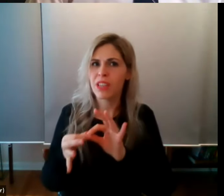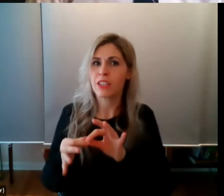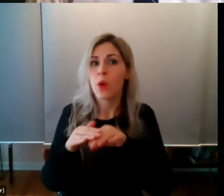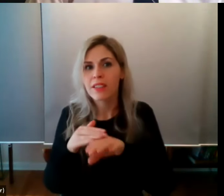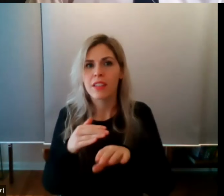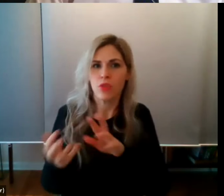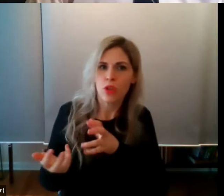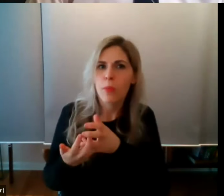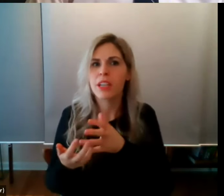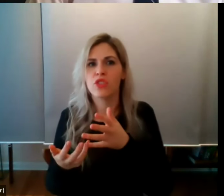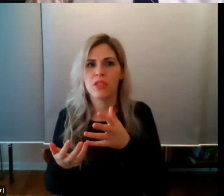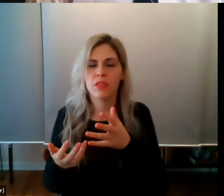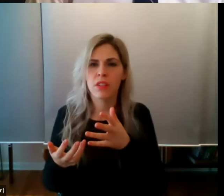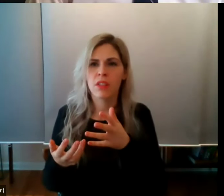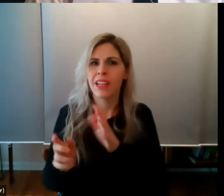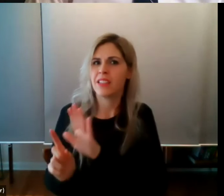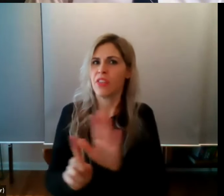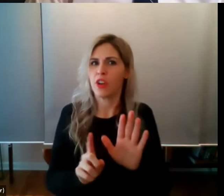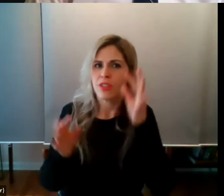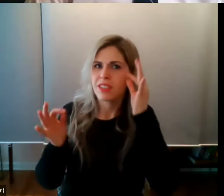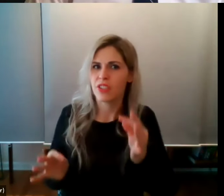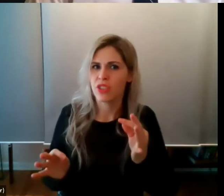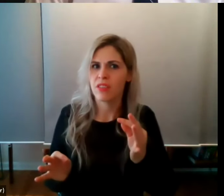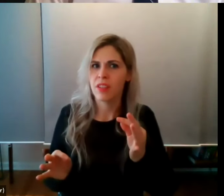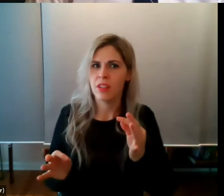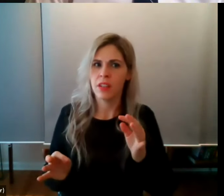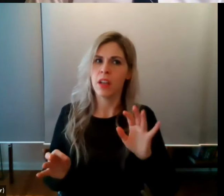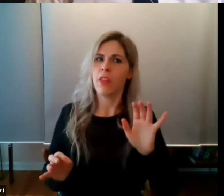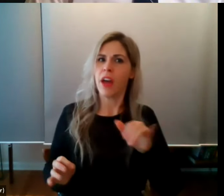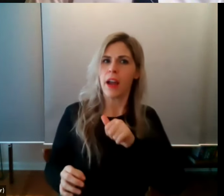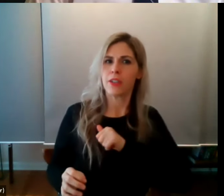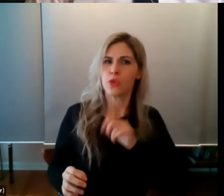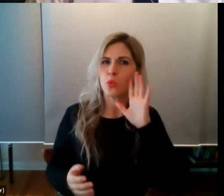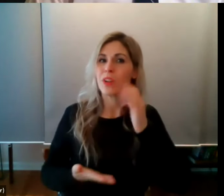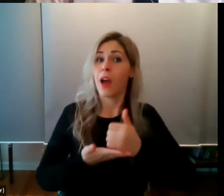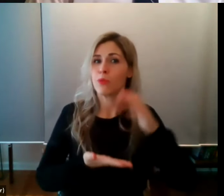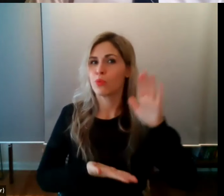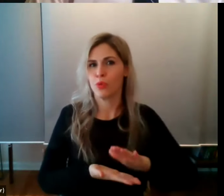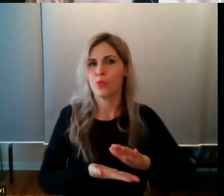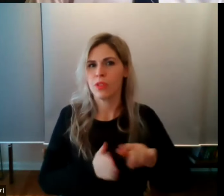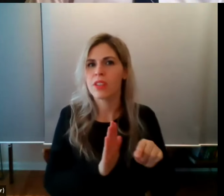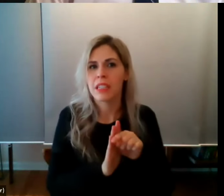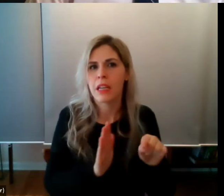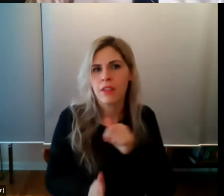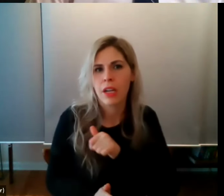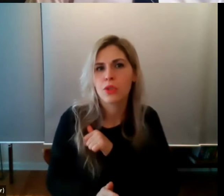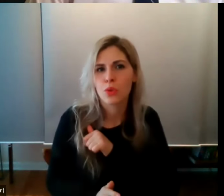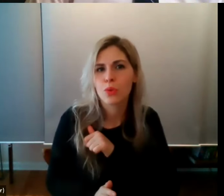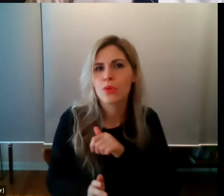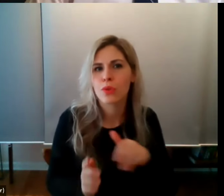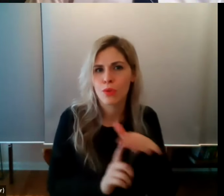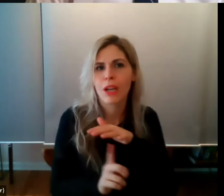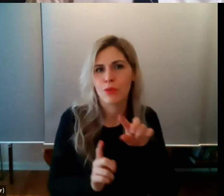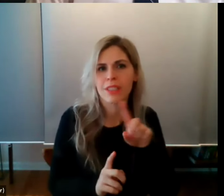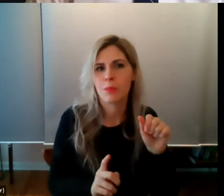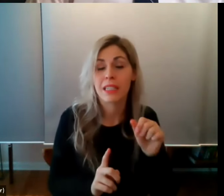and would help with addressing a lot of the negative attitudes towards disability,